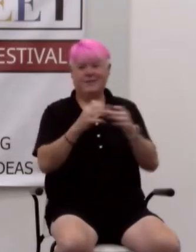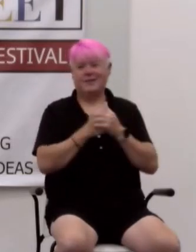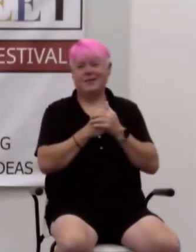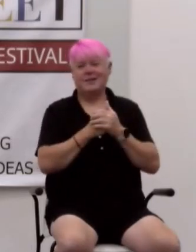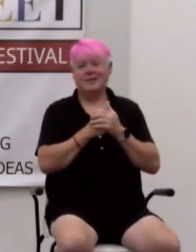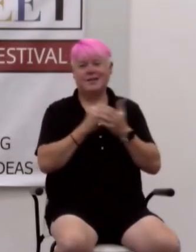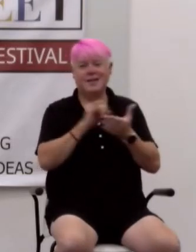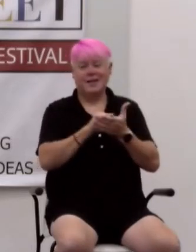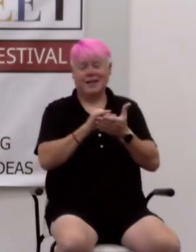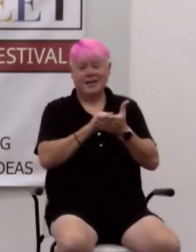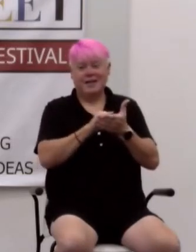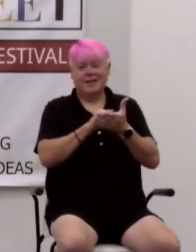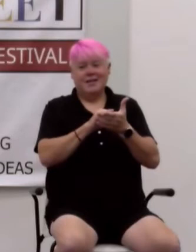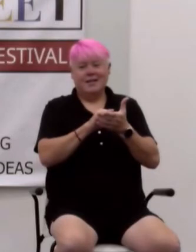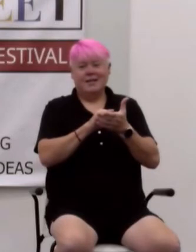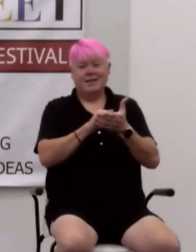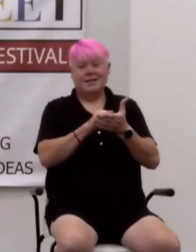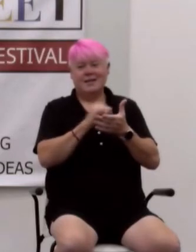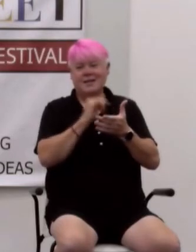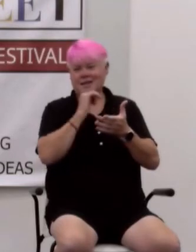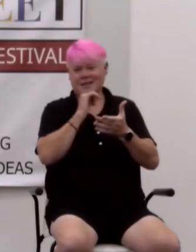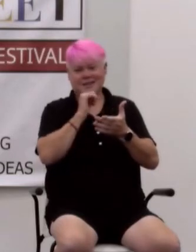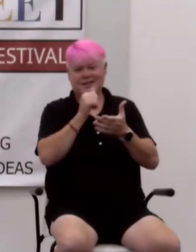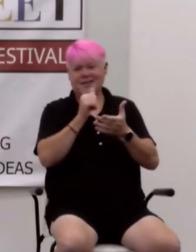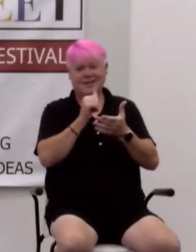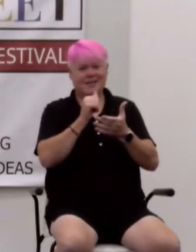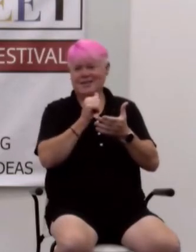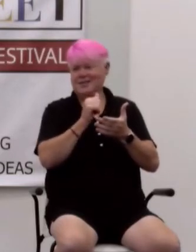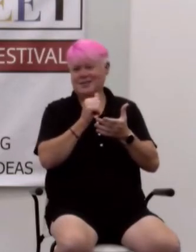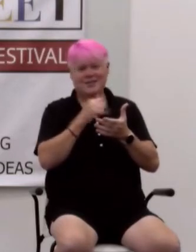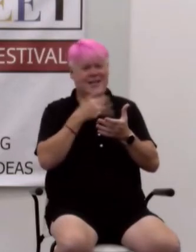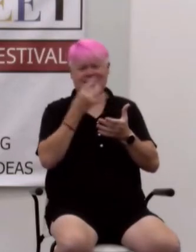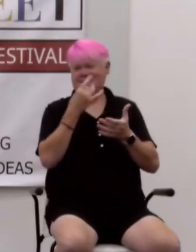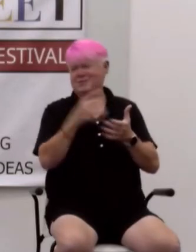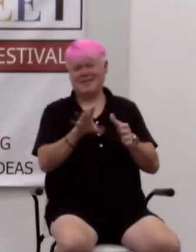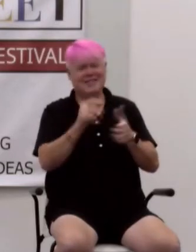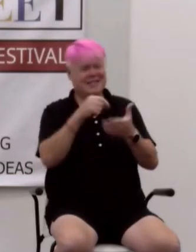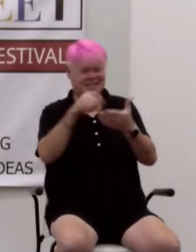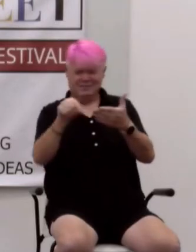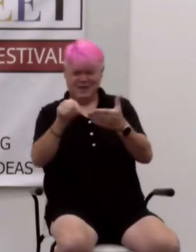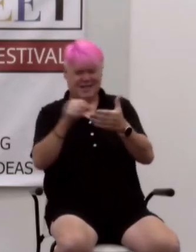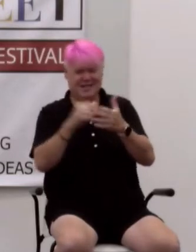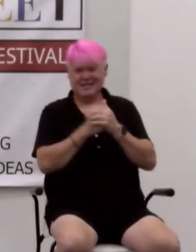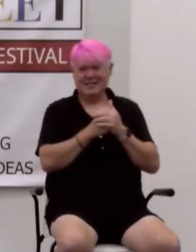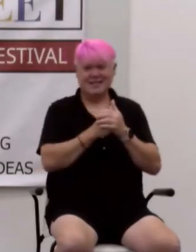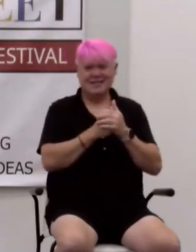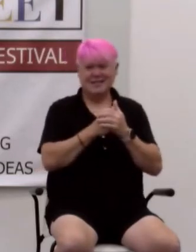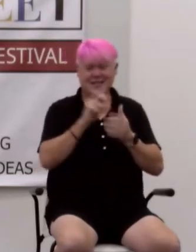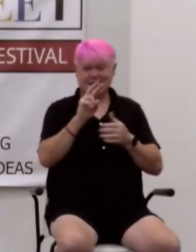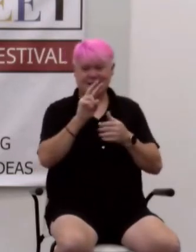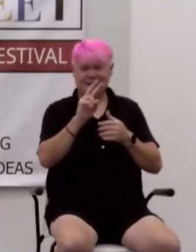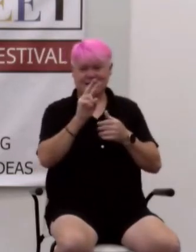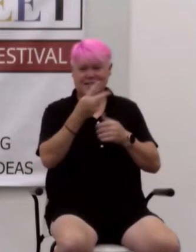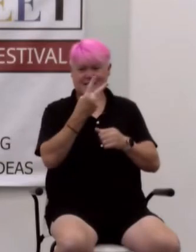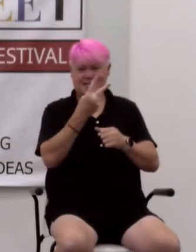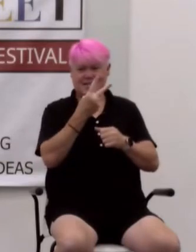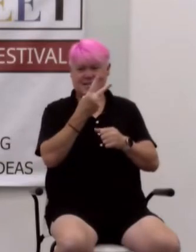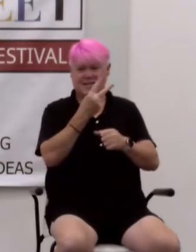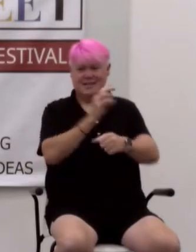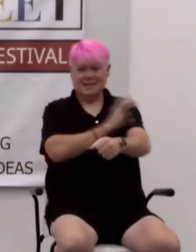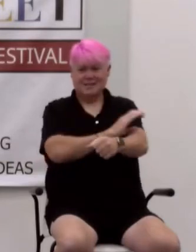that it distresses me when I have to read my own handwriting. The second computers were